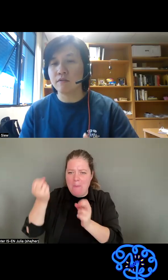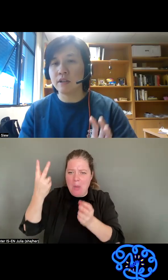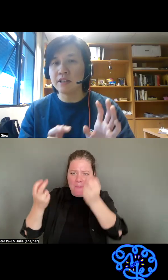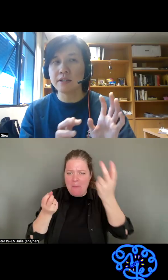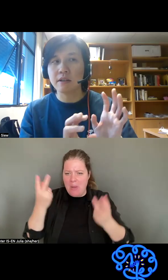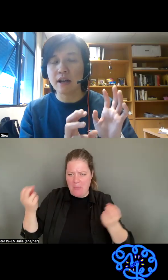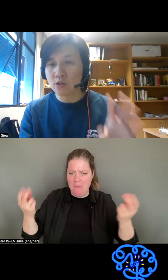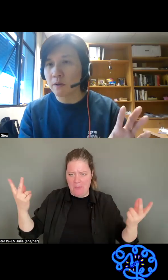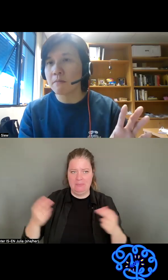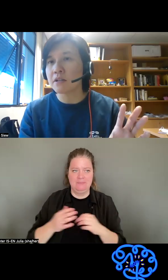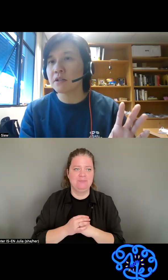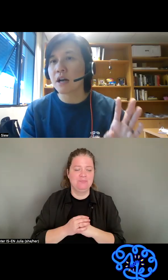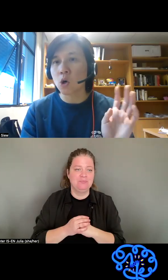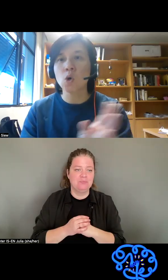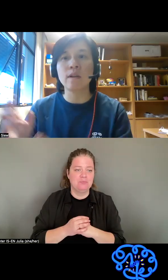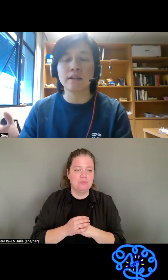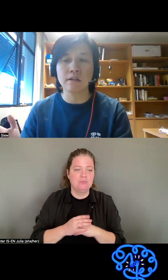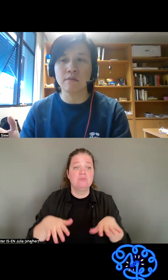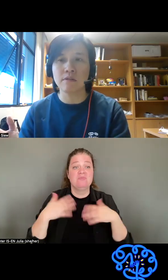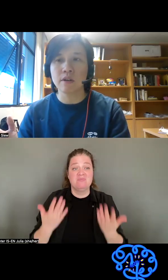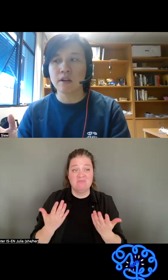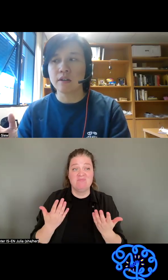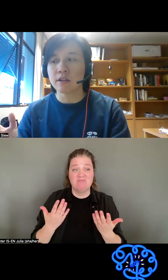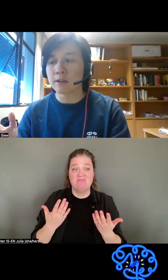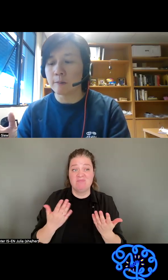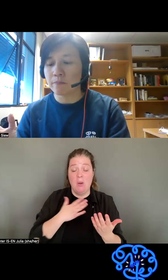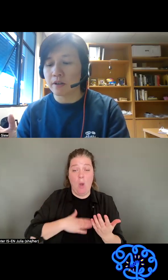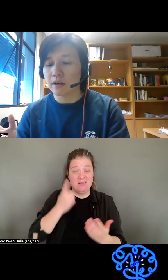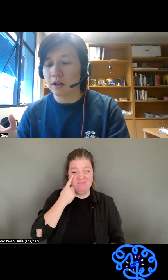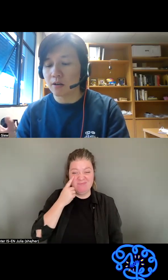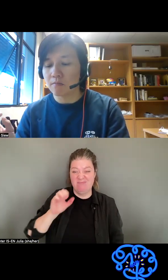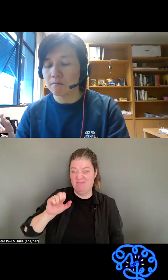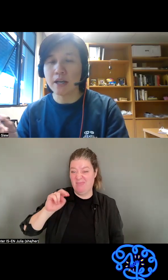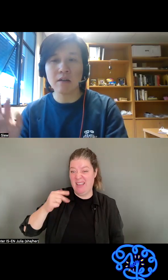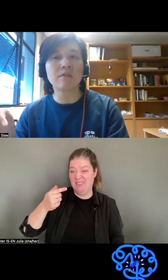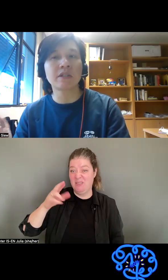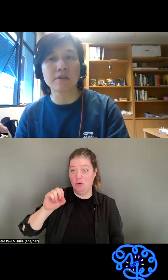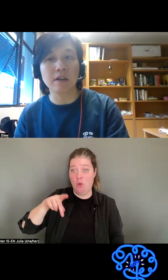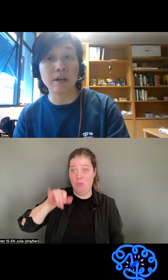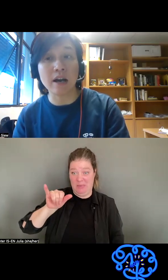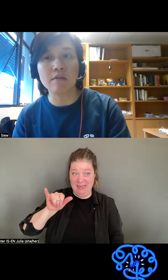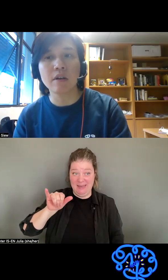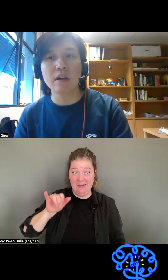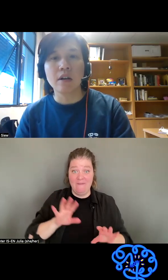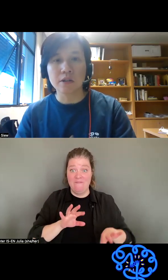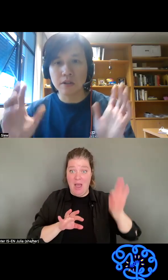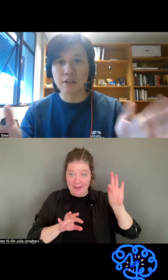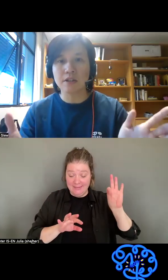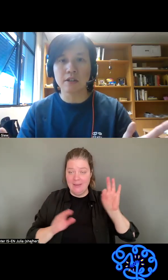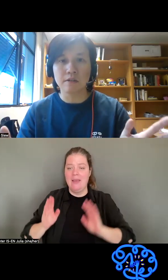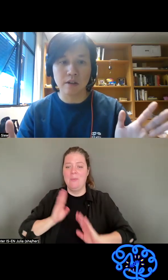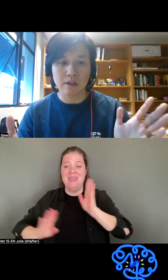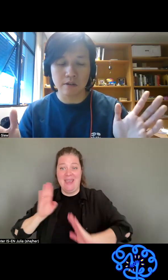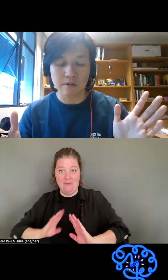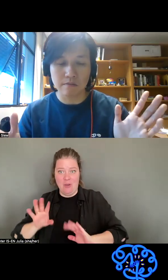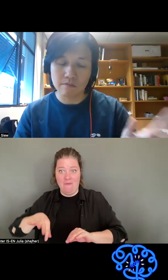if these entropy measures are correlated with the behavioral results that we have. And so this is